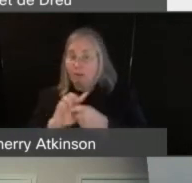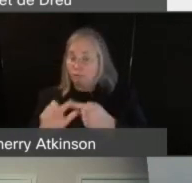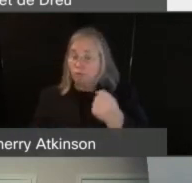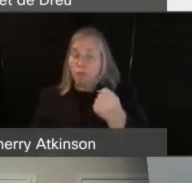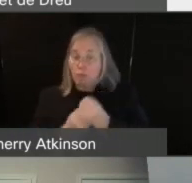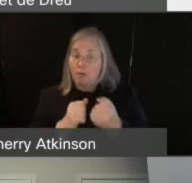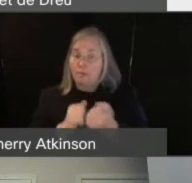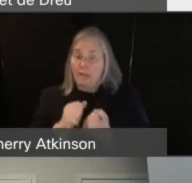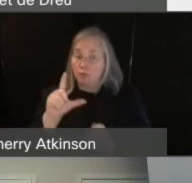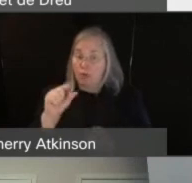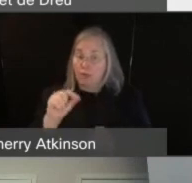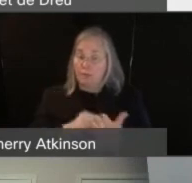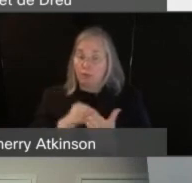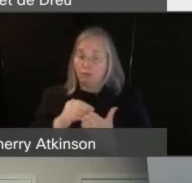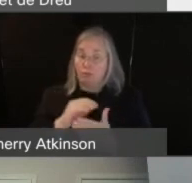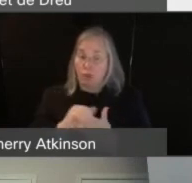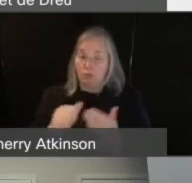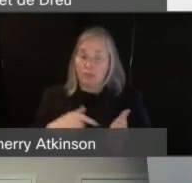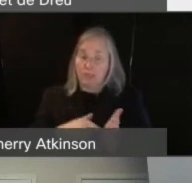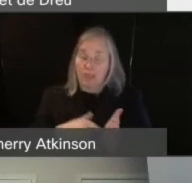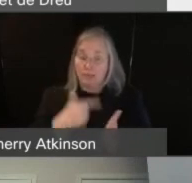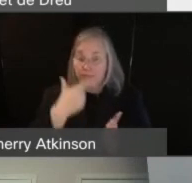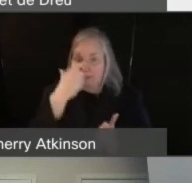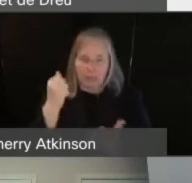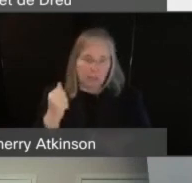in debt because of the variability of them,